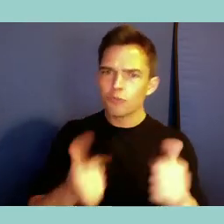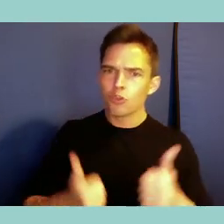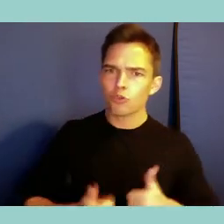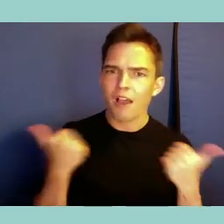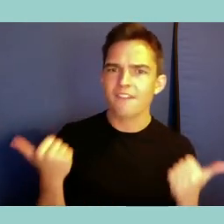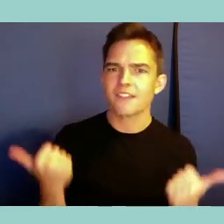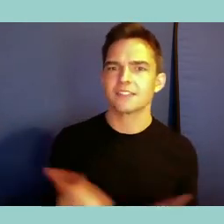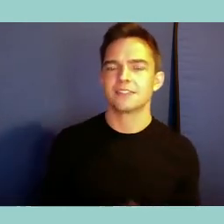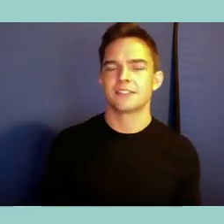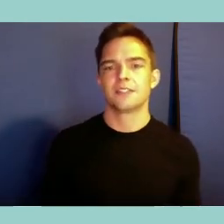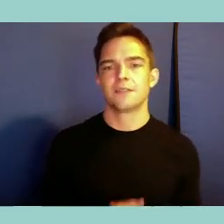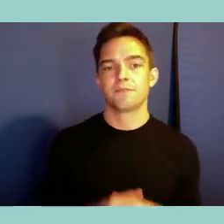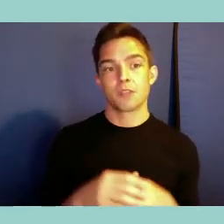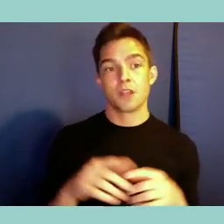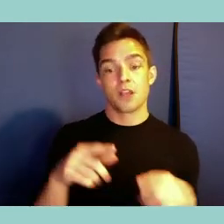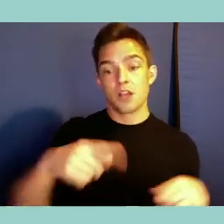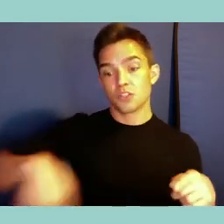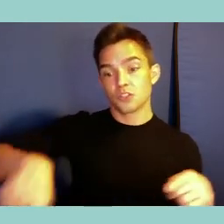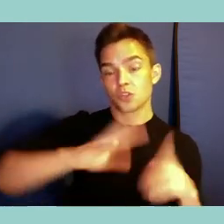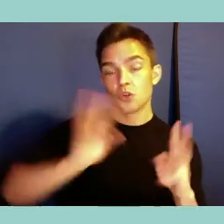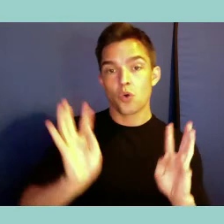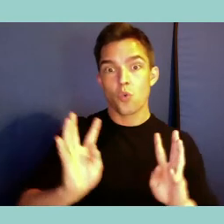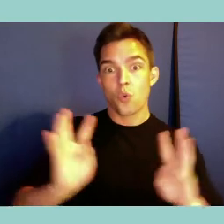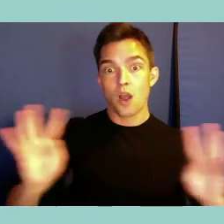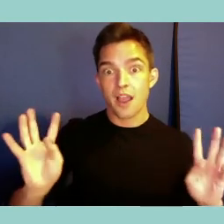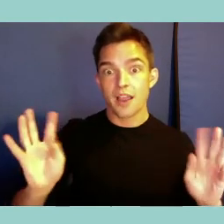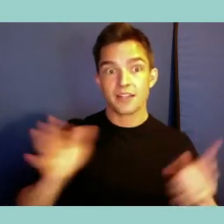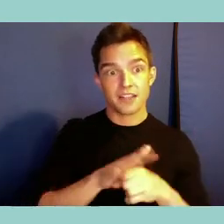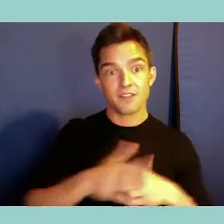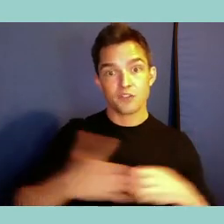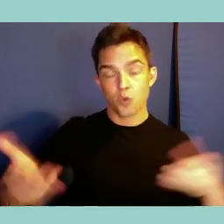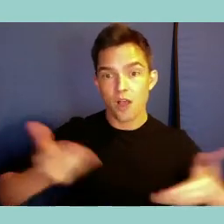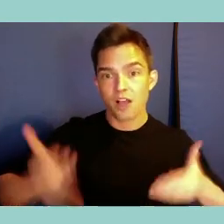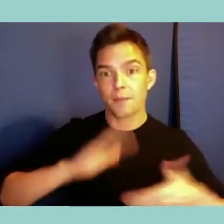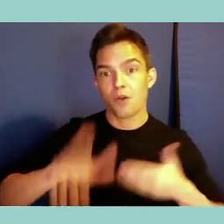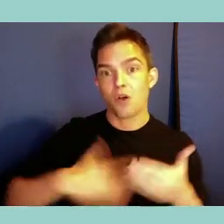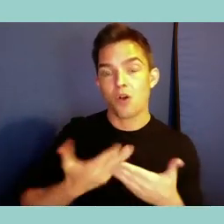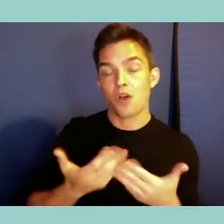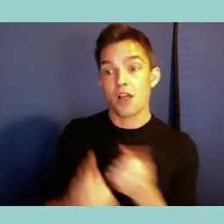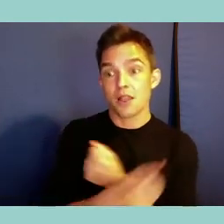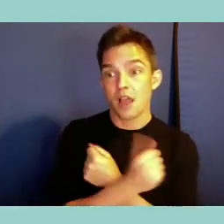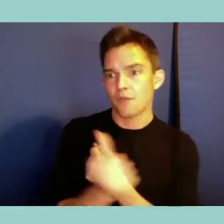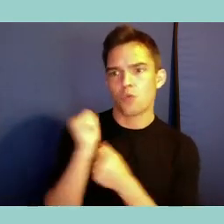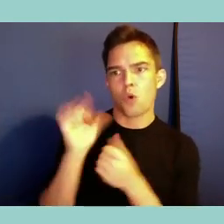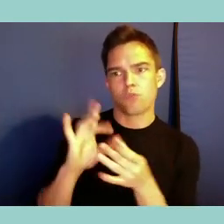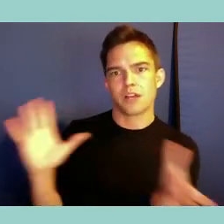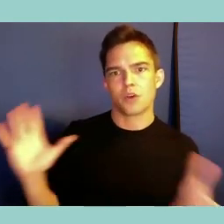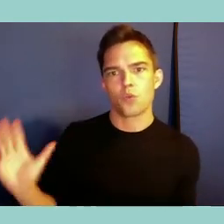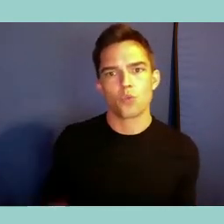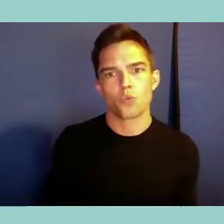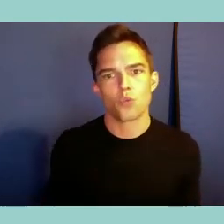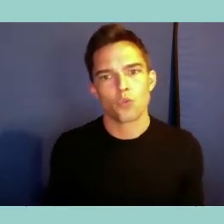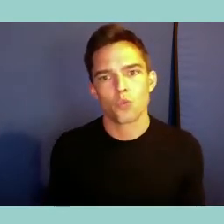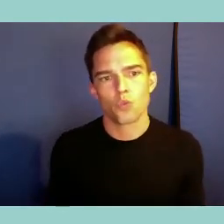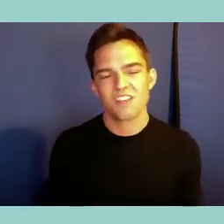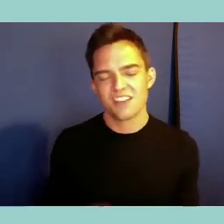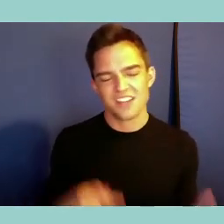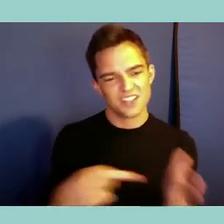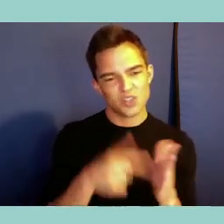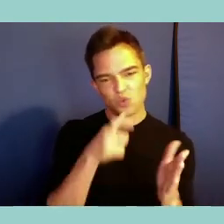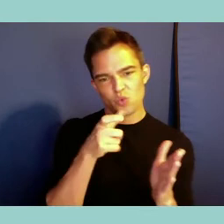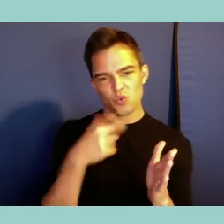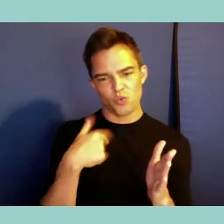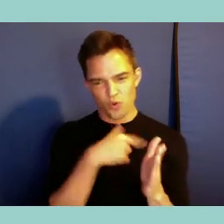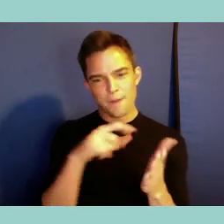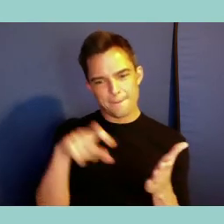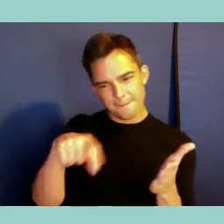thriving. A circle wide enough to welcome us all. A love that will not let us go. This is who we are meant